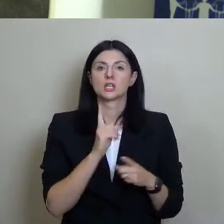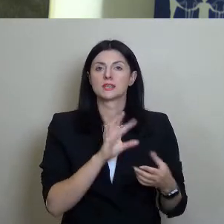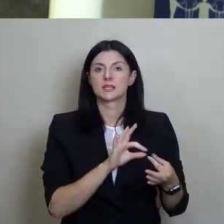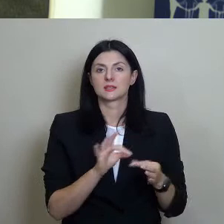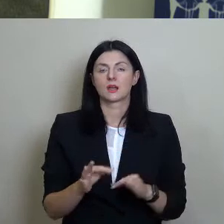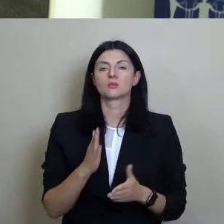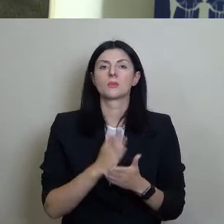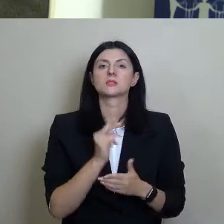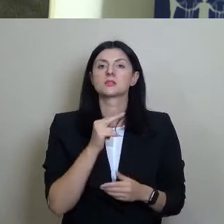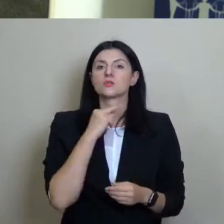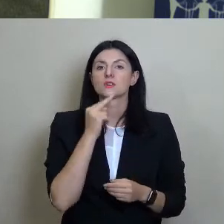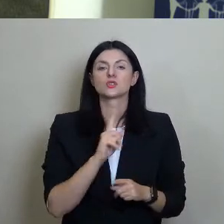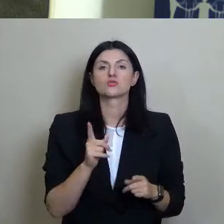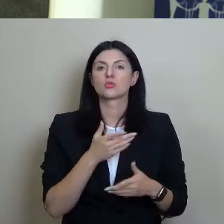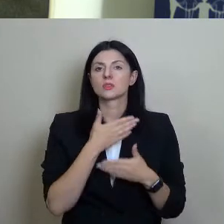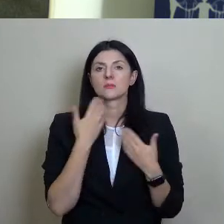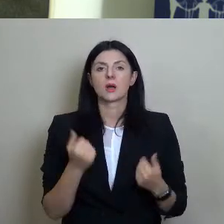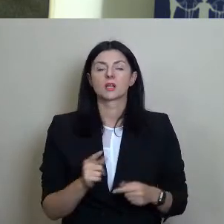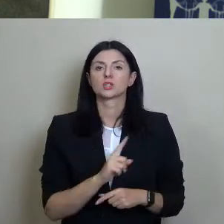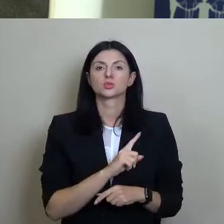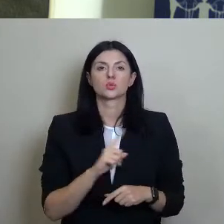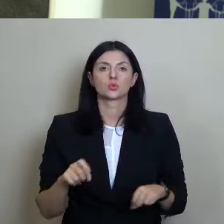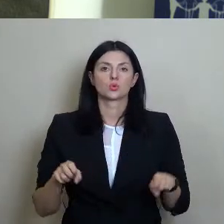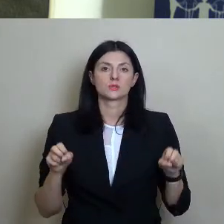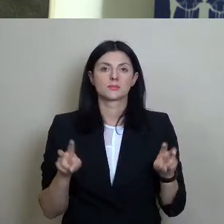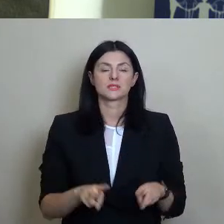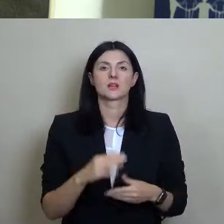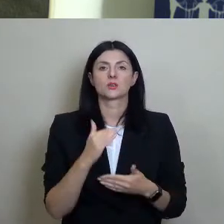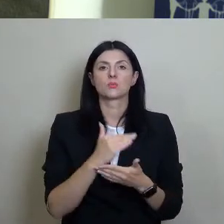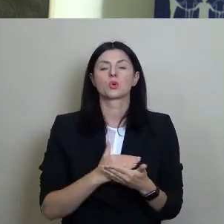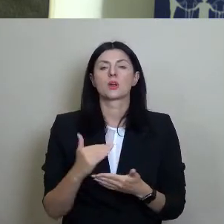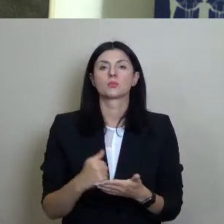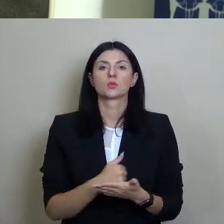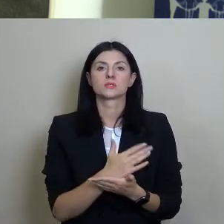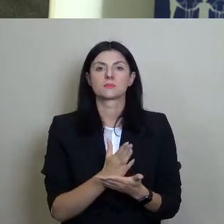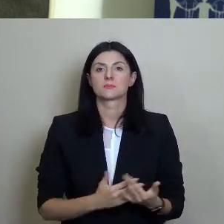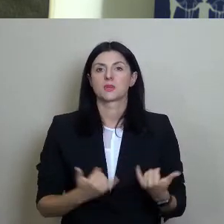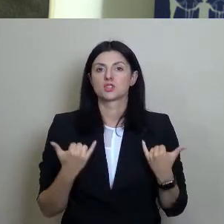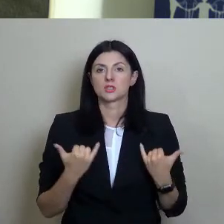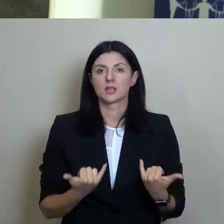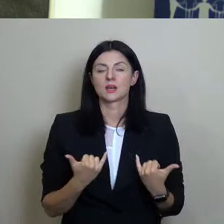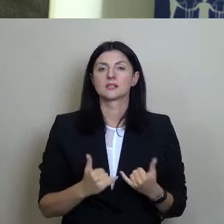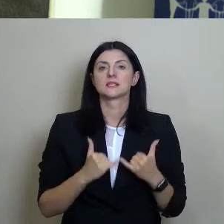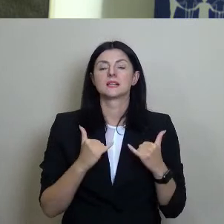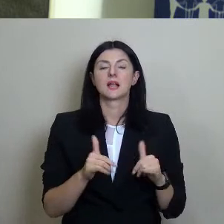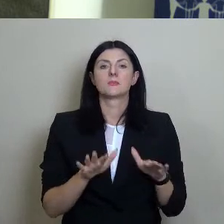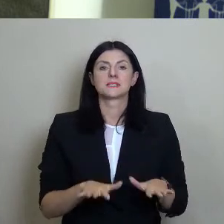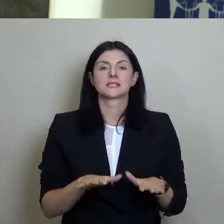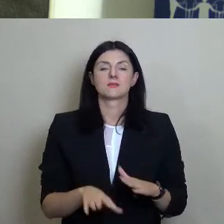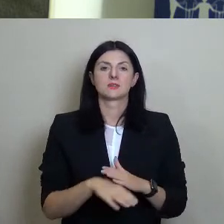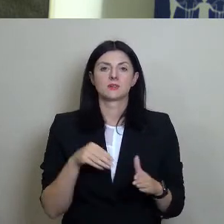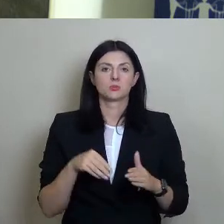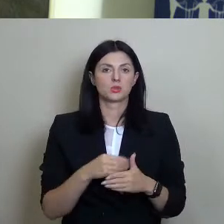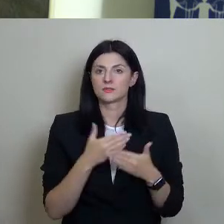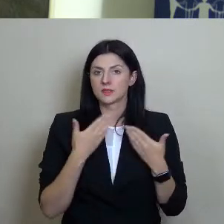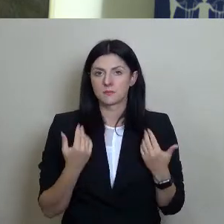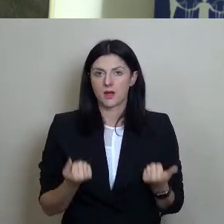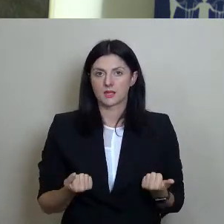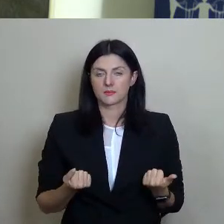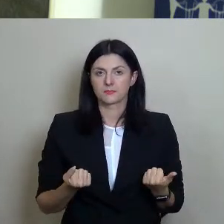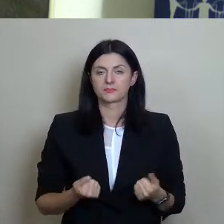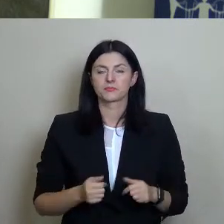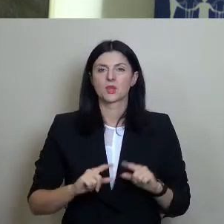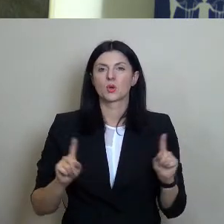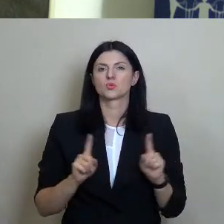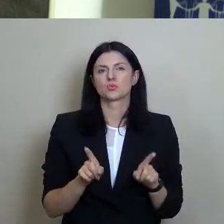have to discuss it in more detail now. Take into account the fact that there is no special software at present for the local elections, are there? No,